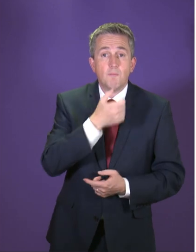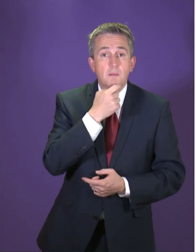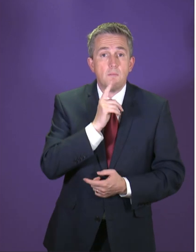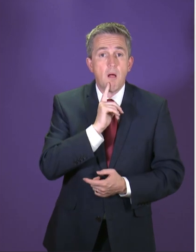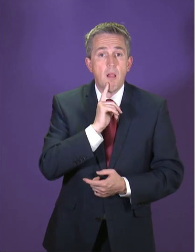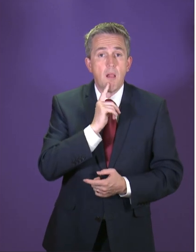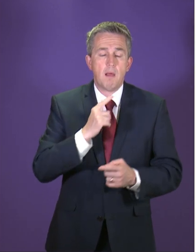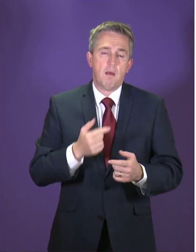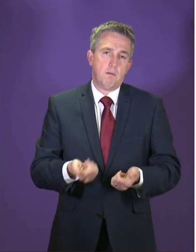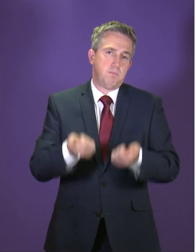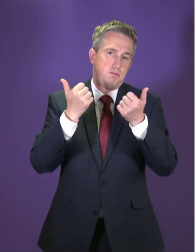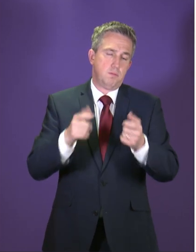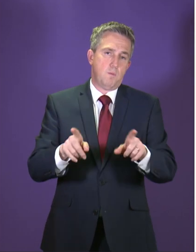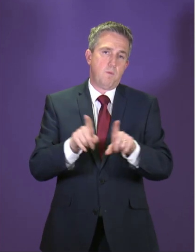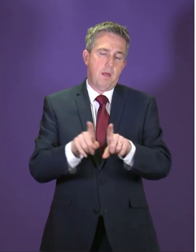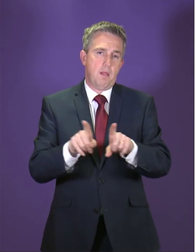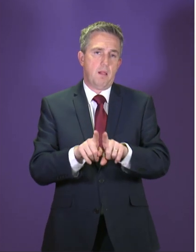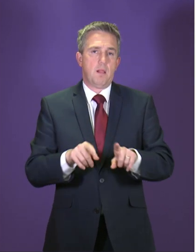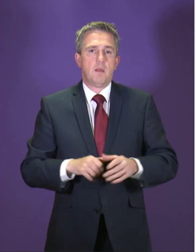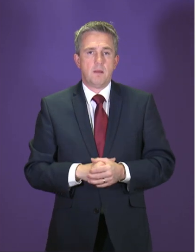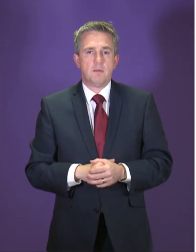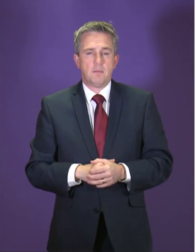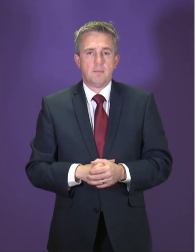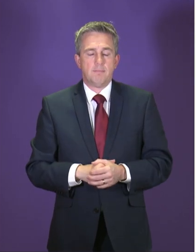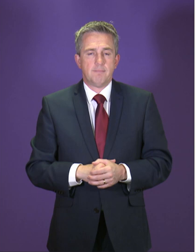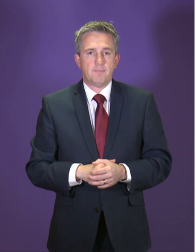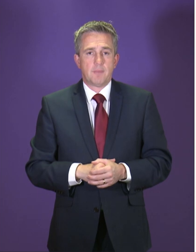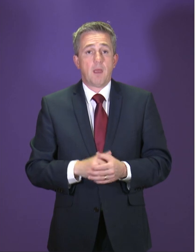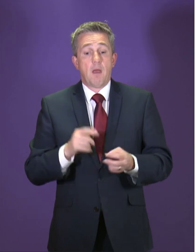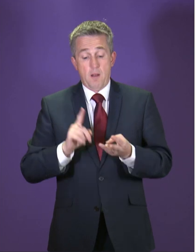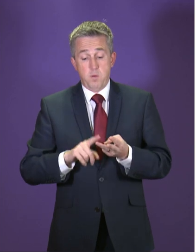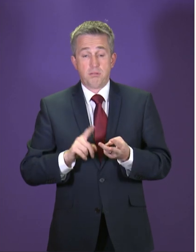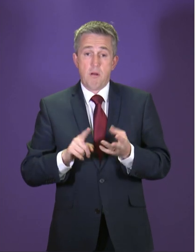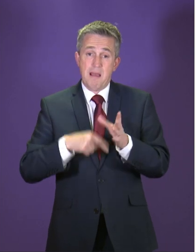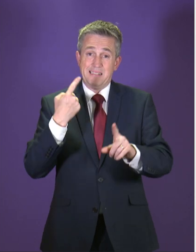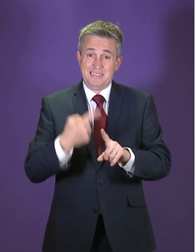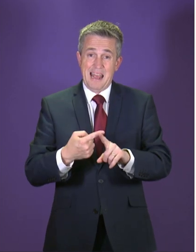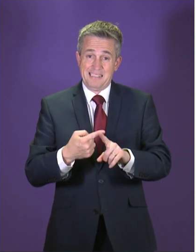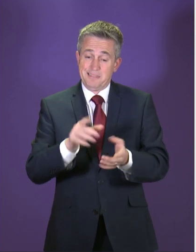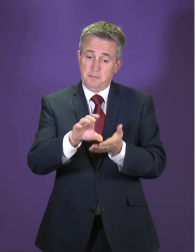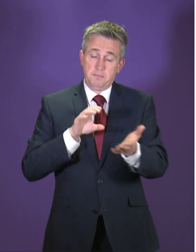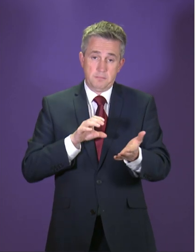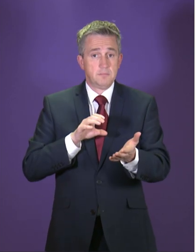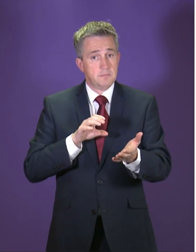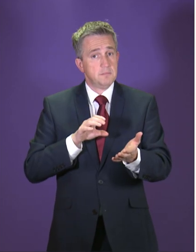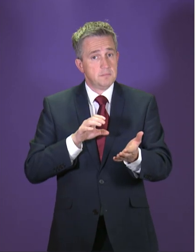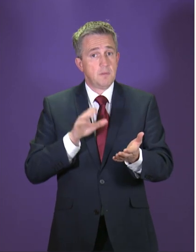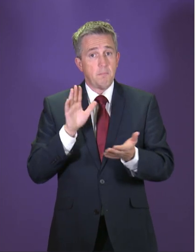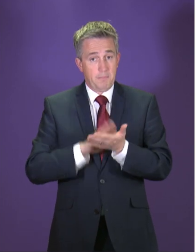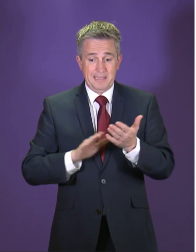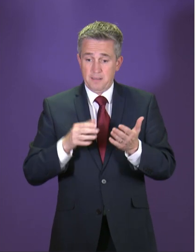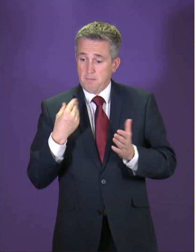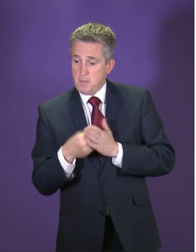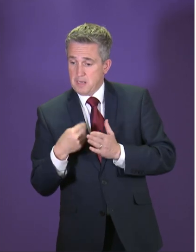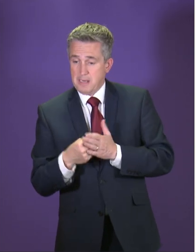in terms of how much money the state earned by tax revenue. So the investment in cultural generates money for other